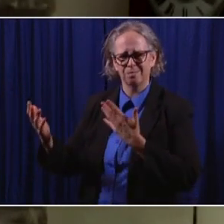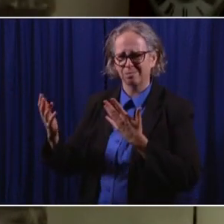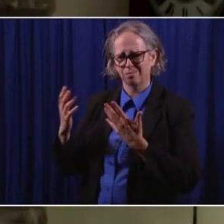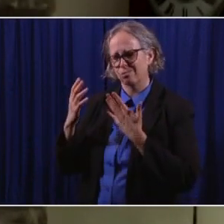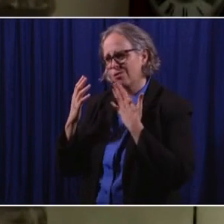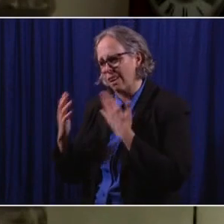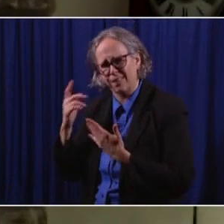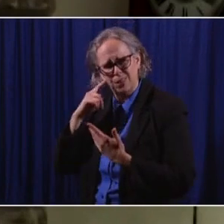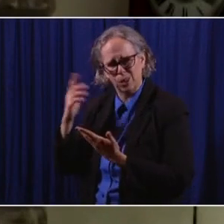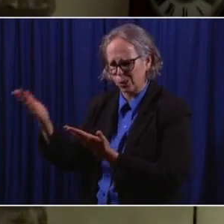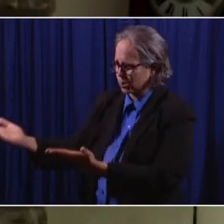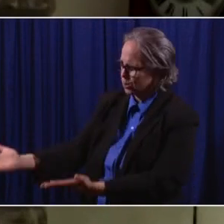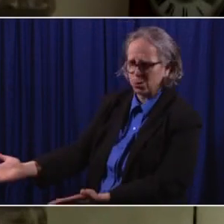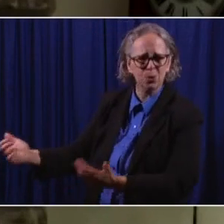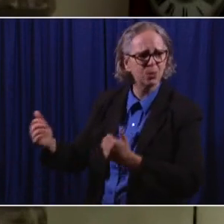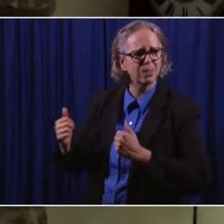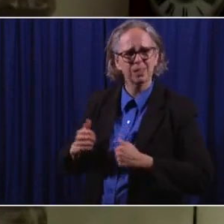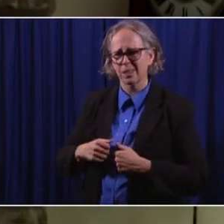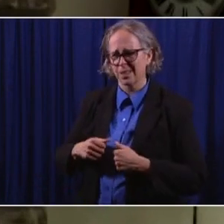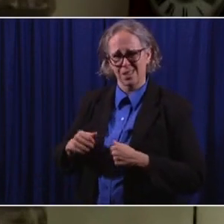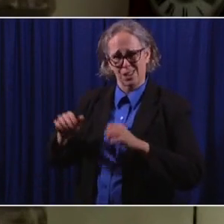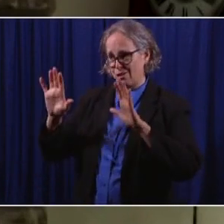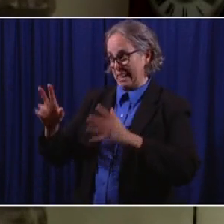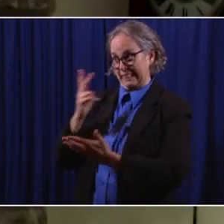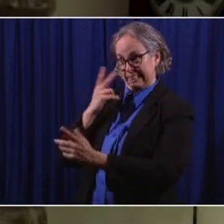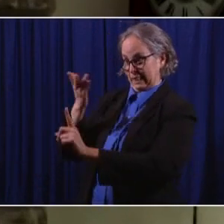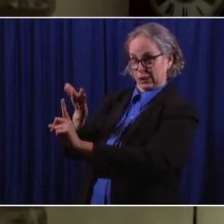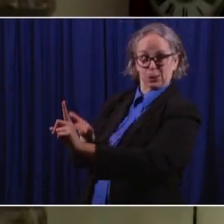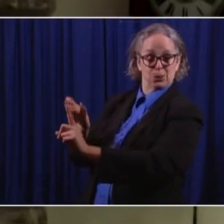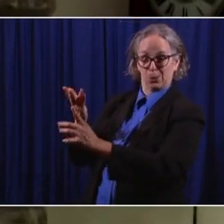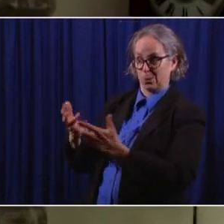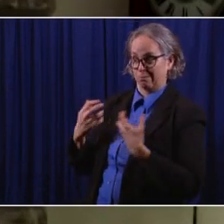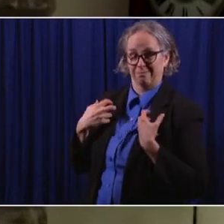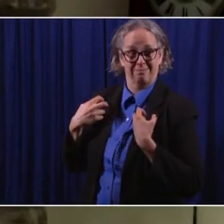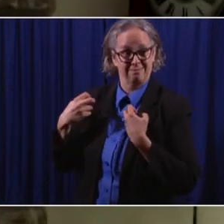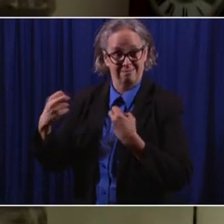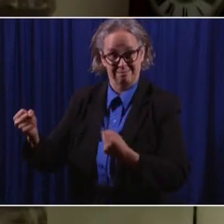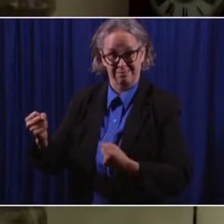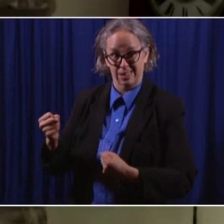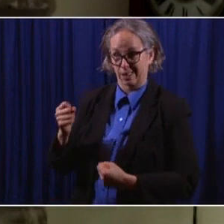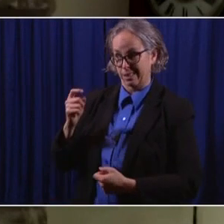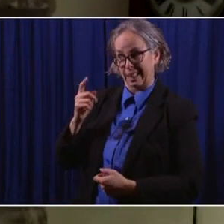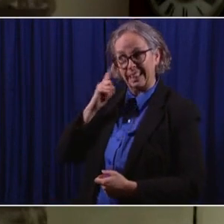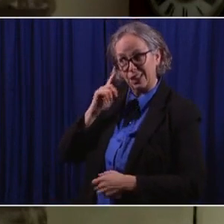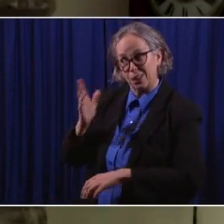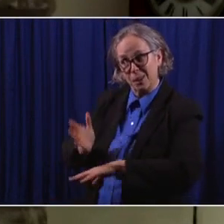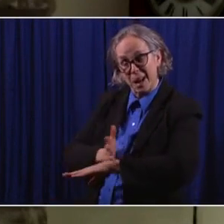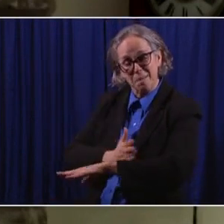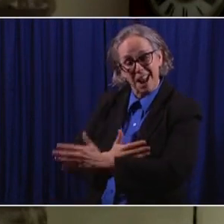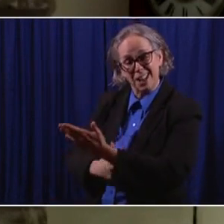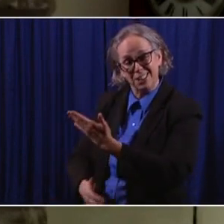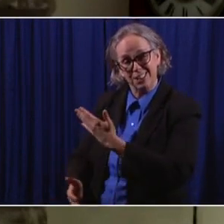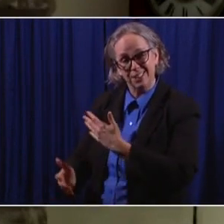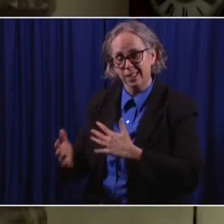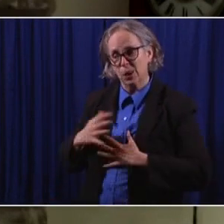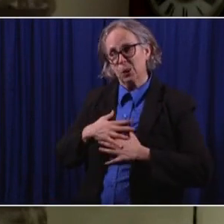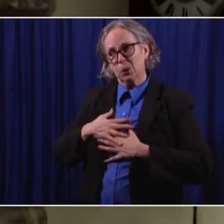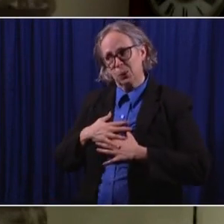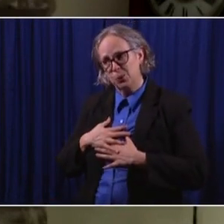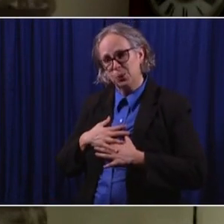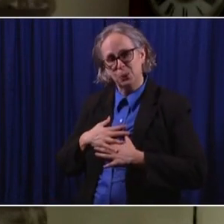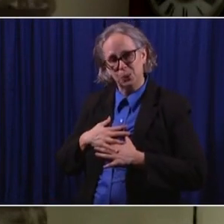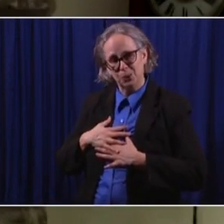and it's great to see you, and great to hear that you're doing very well. And that's got to make you